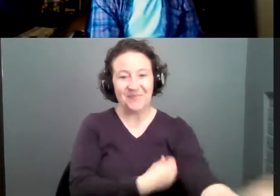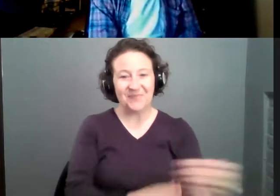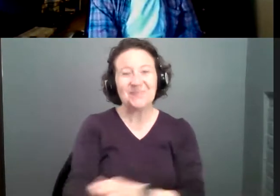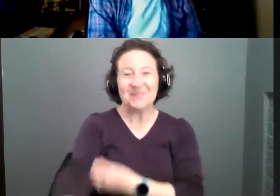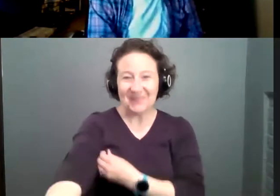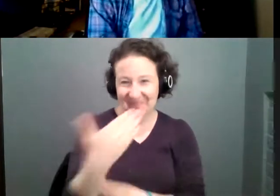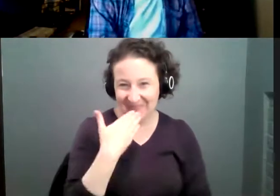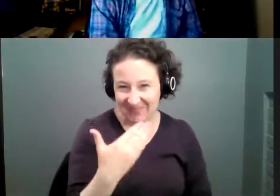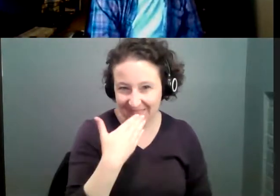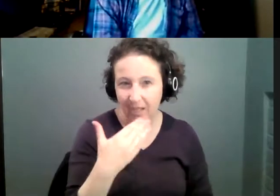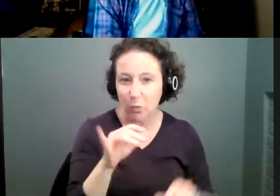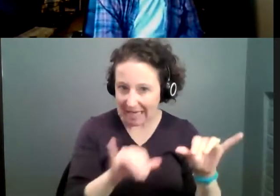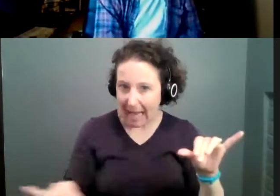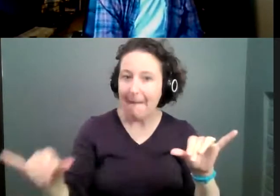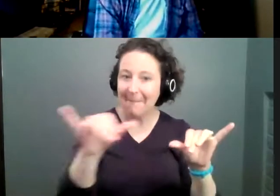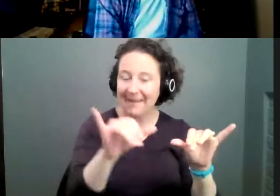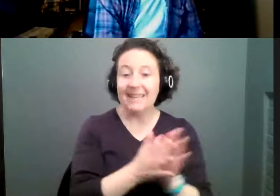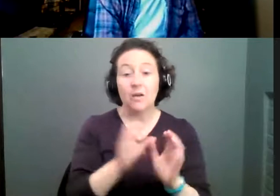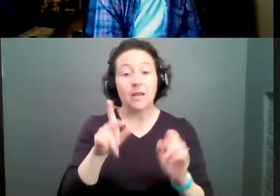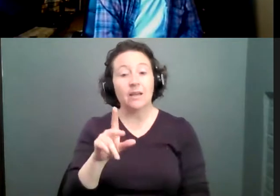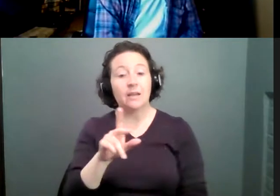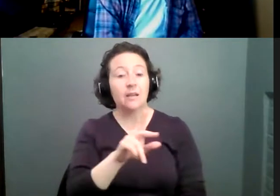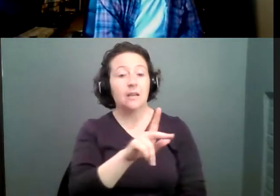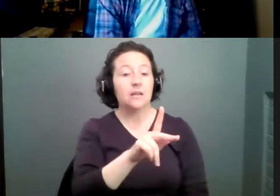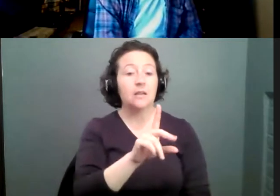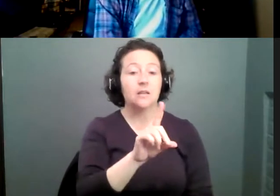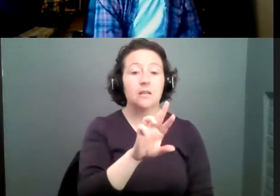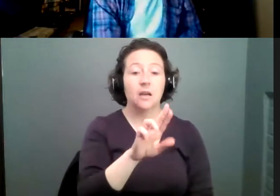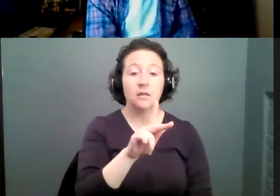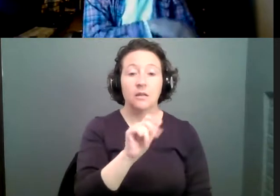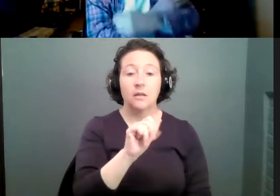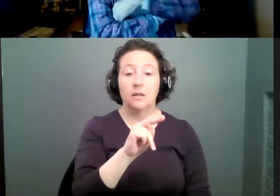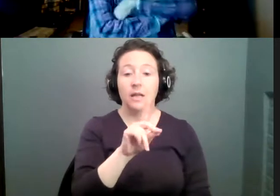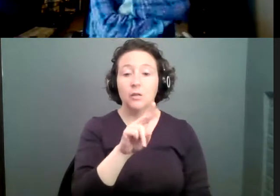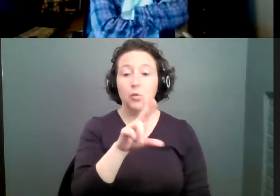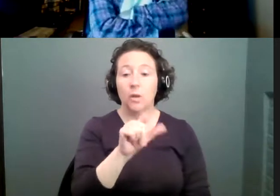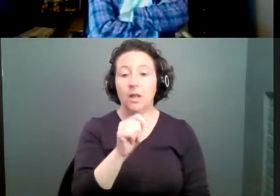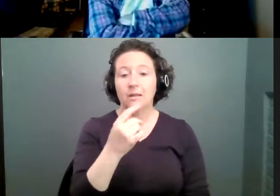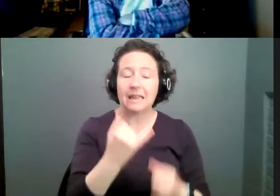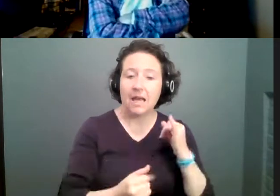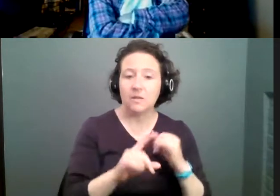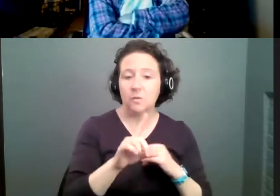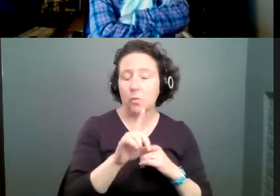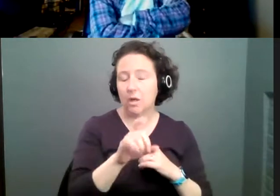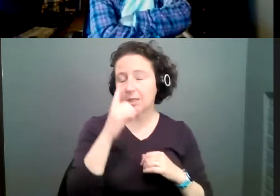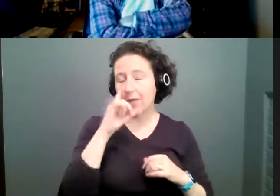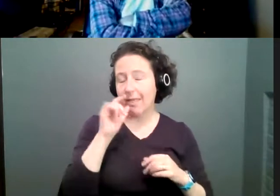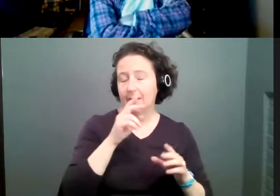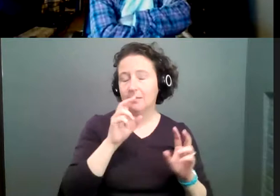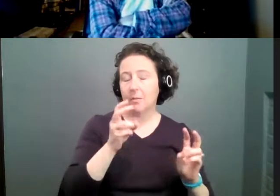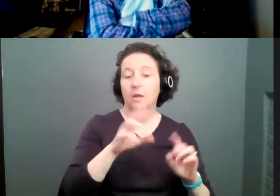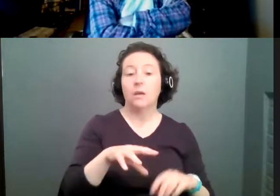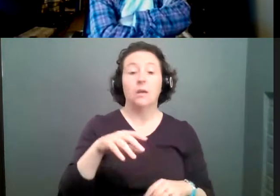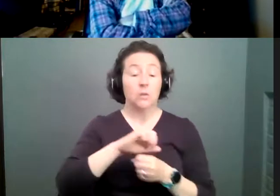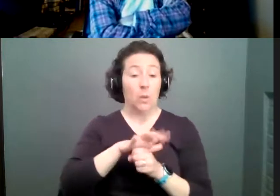Thank you. So there's some common threads there. And then Dr. Kandula, perhaps you can answer this last question on this topic for us. The pandemic